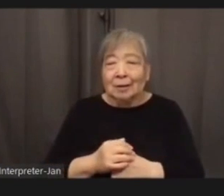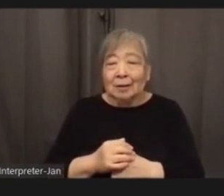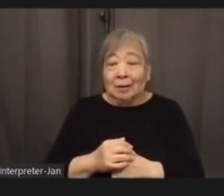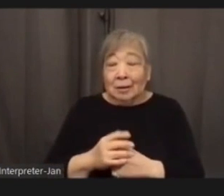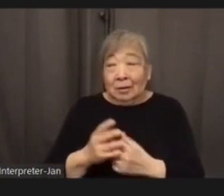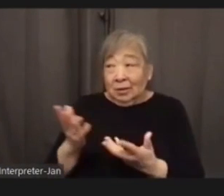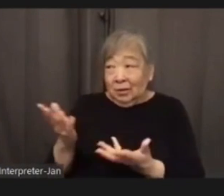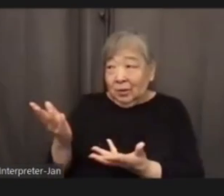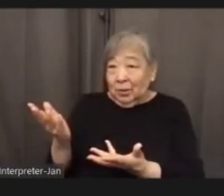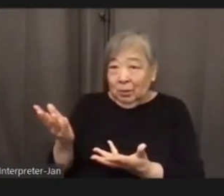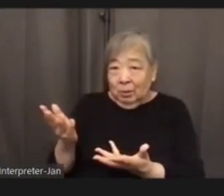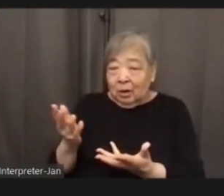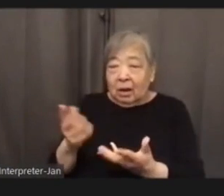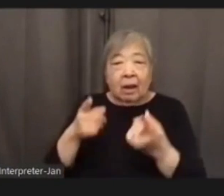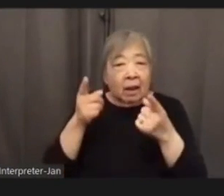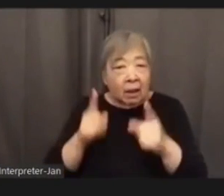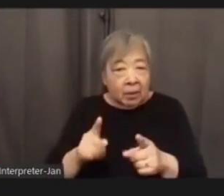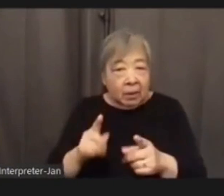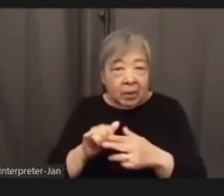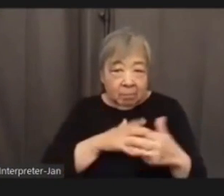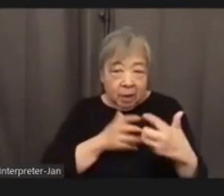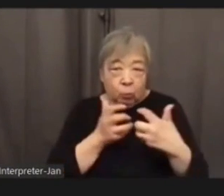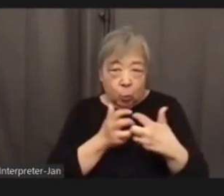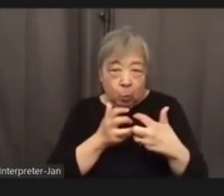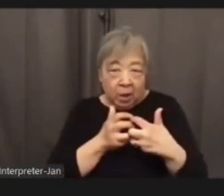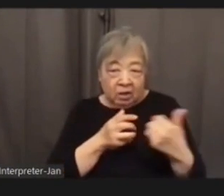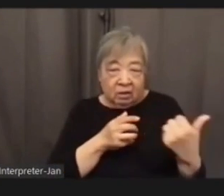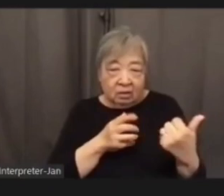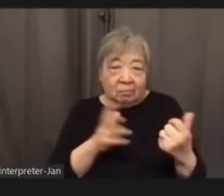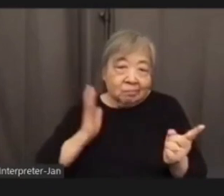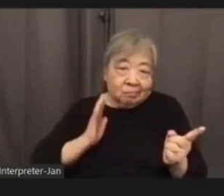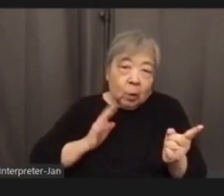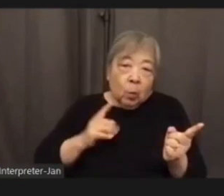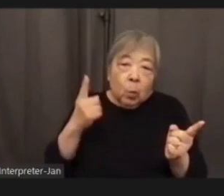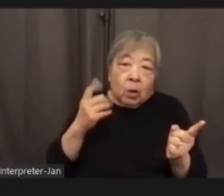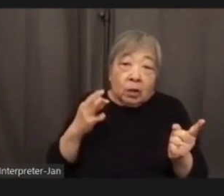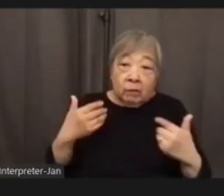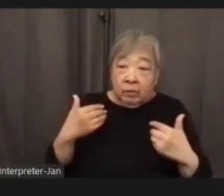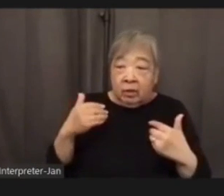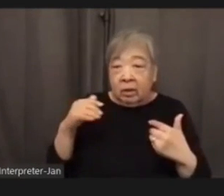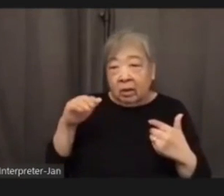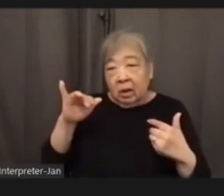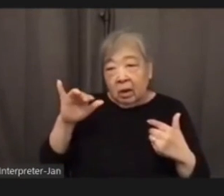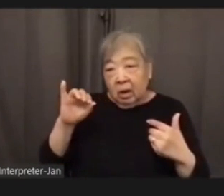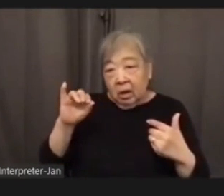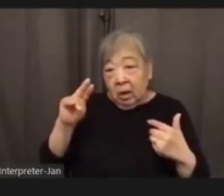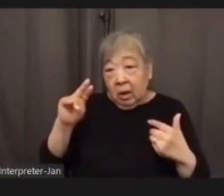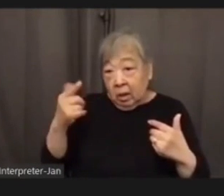So it happened to be that my roommate used to be one of the Young Lords. And so she